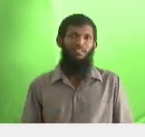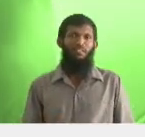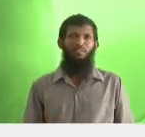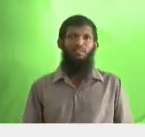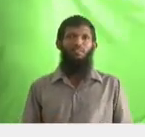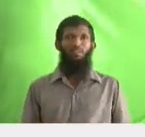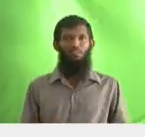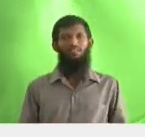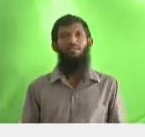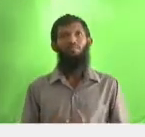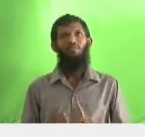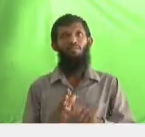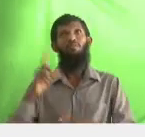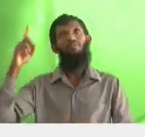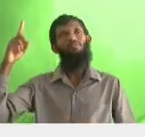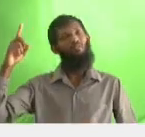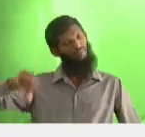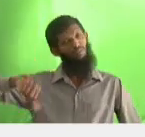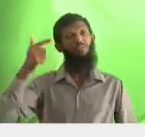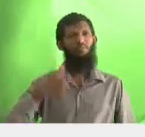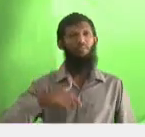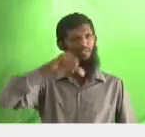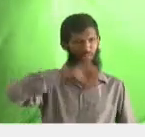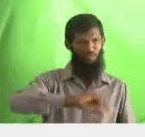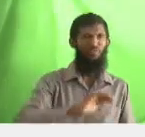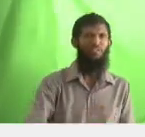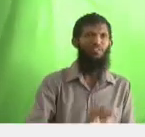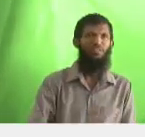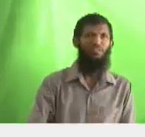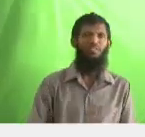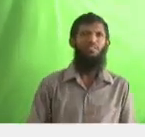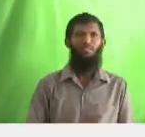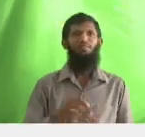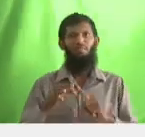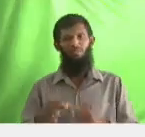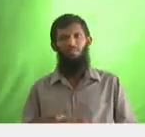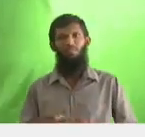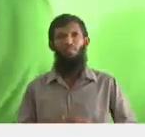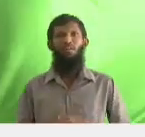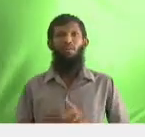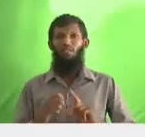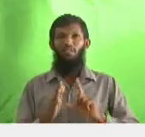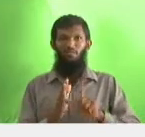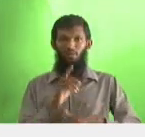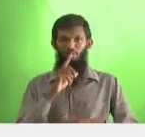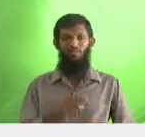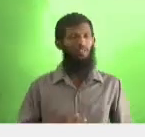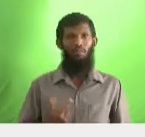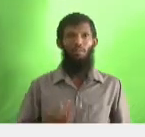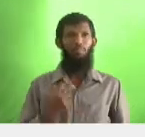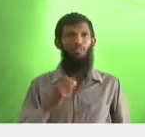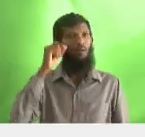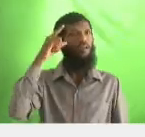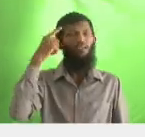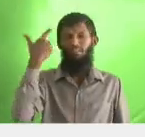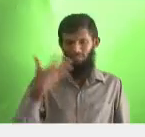Ultimately, the Almighty will win. So Allah subhanahu wa ta'ala says, this man did not realize that the